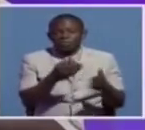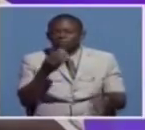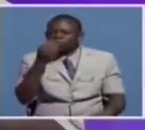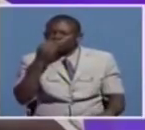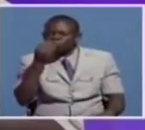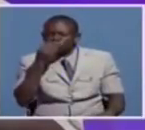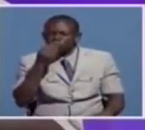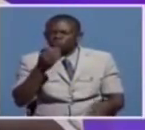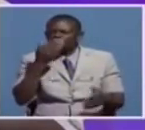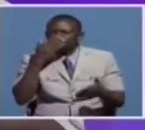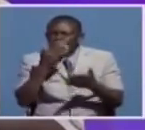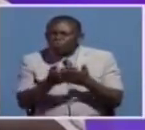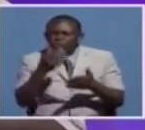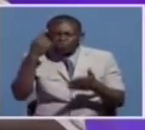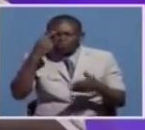But he said, this thing must be fought.